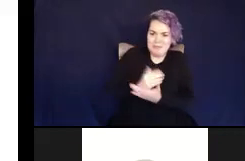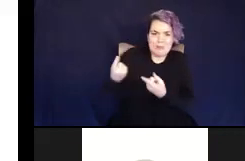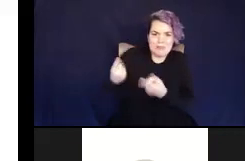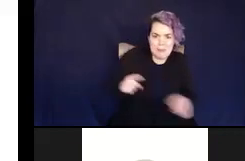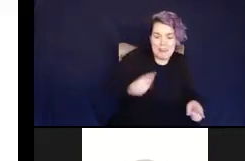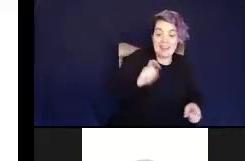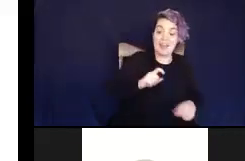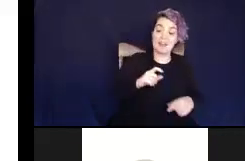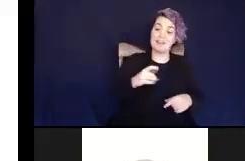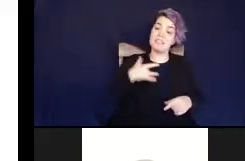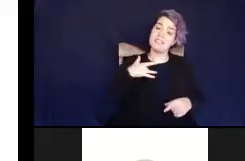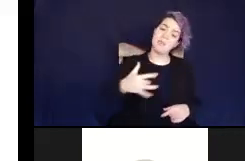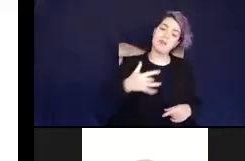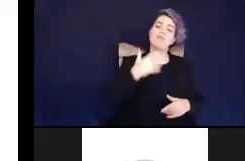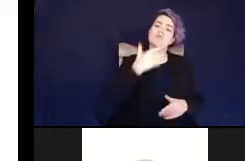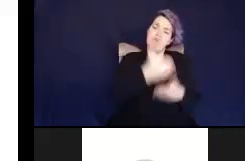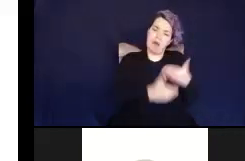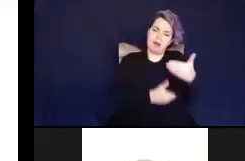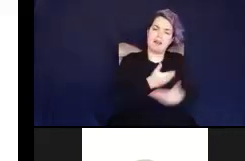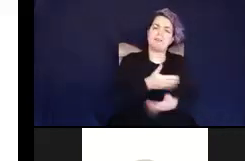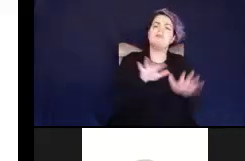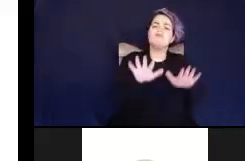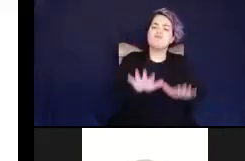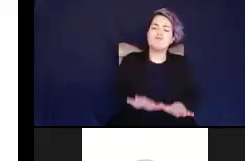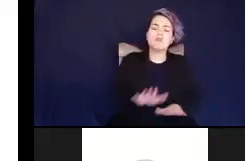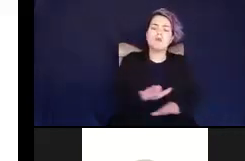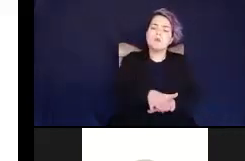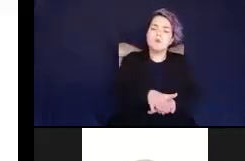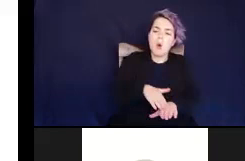that you normally would. And so I think we